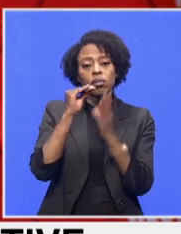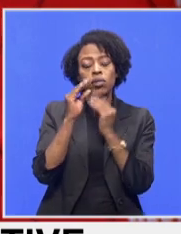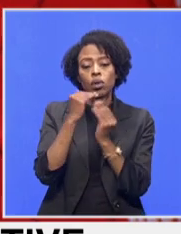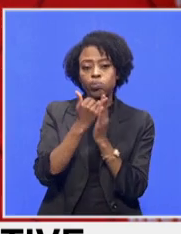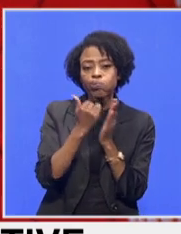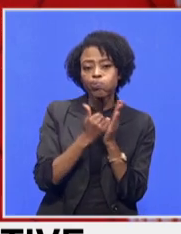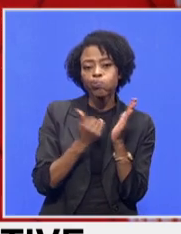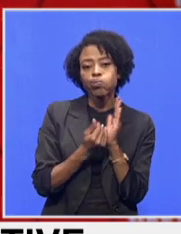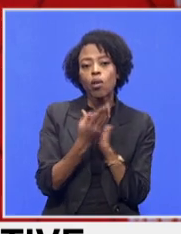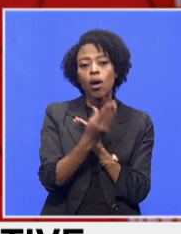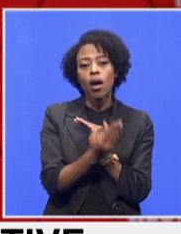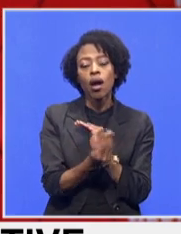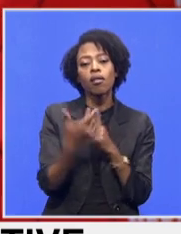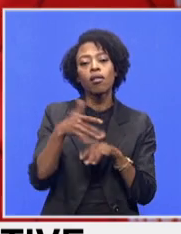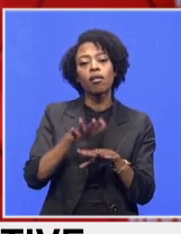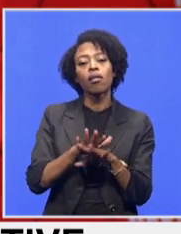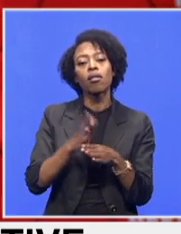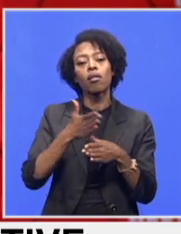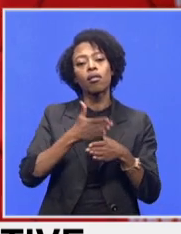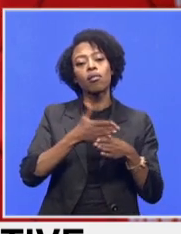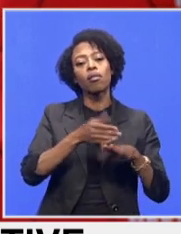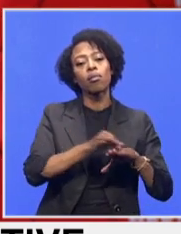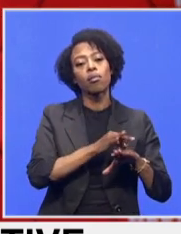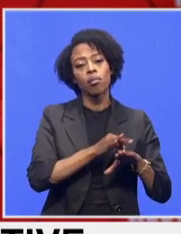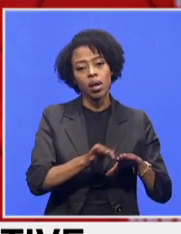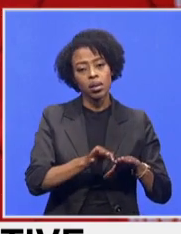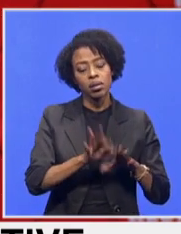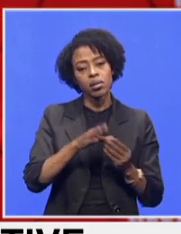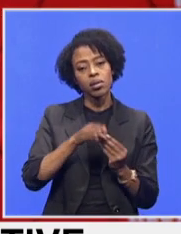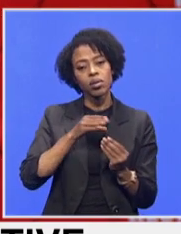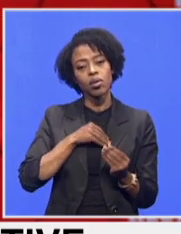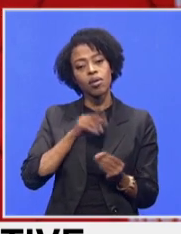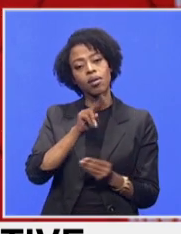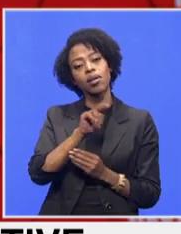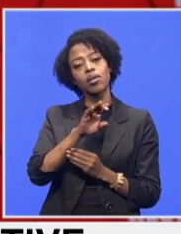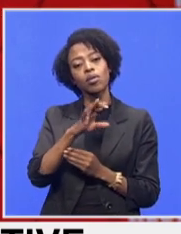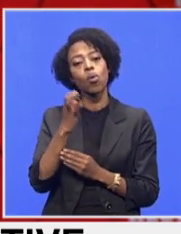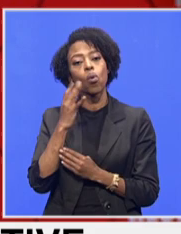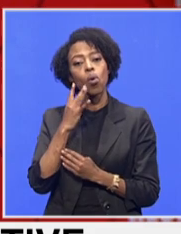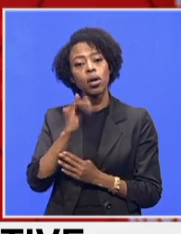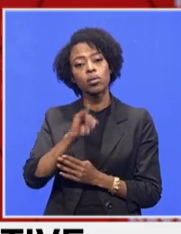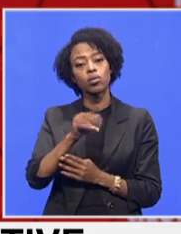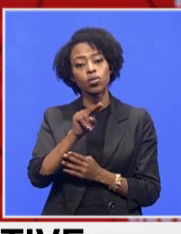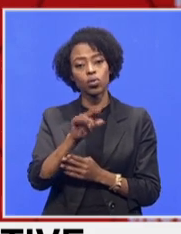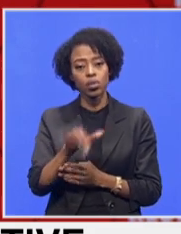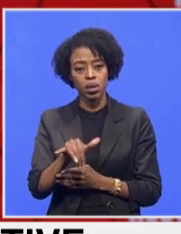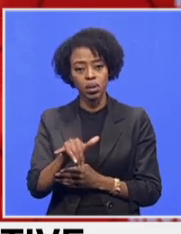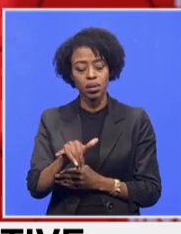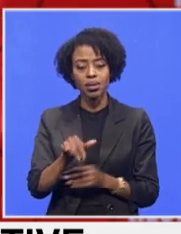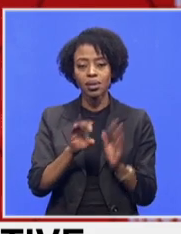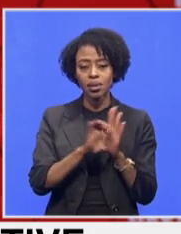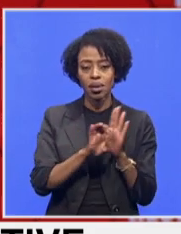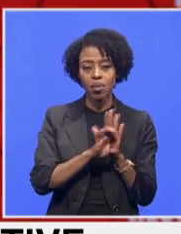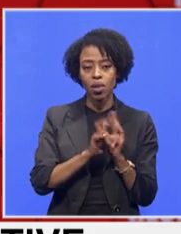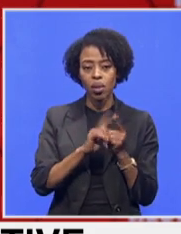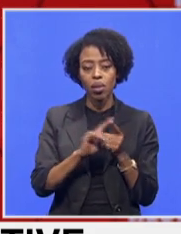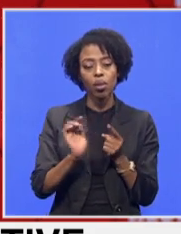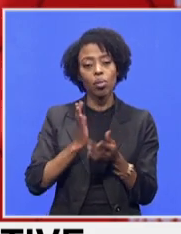in the integrated operational plan adopted by the NEC in July, such as